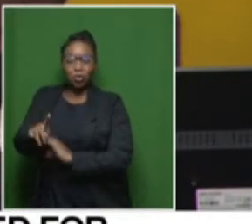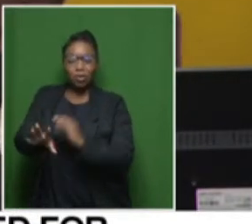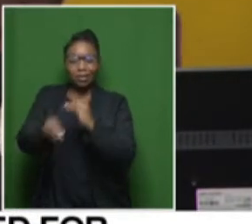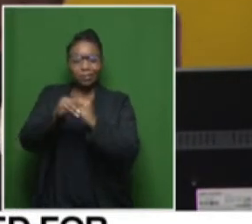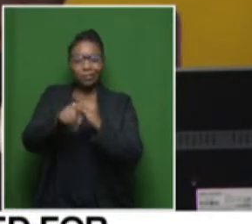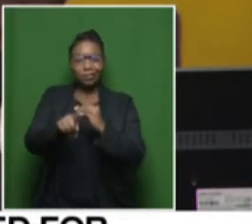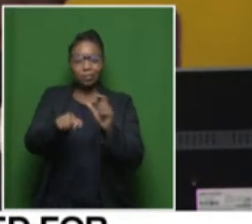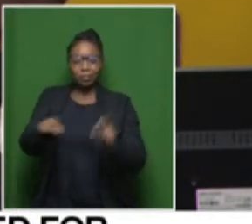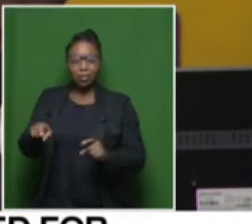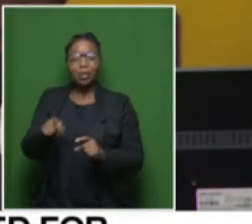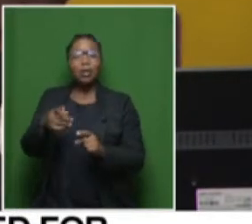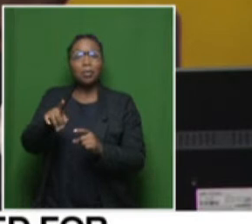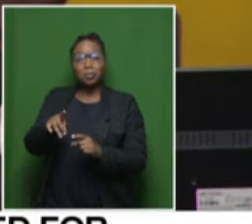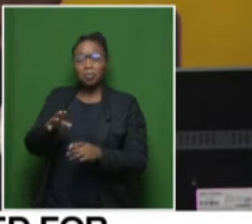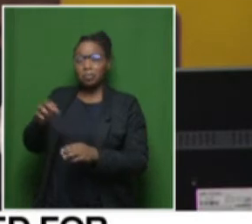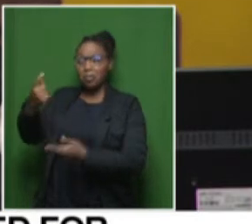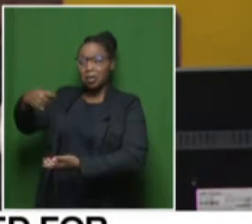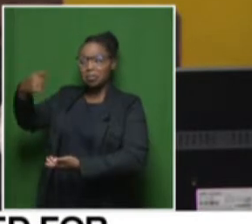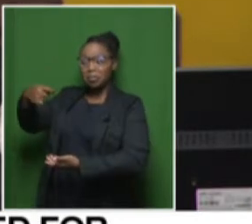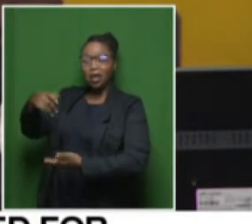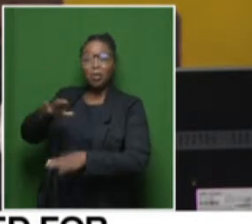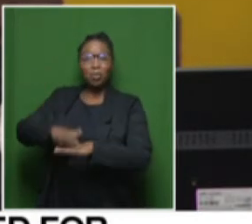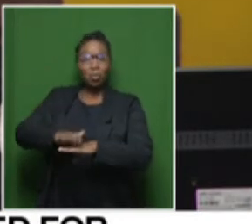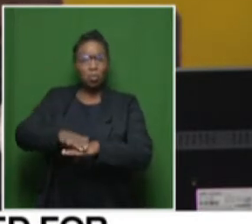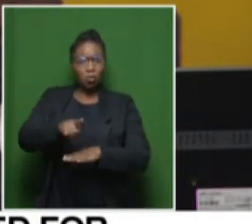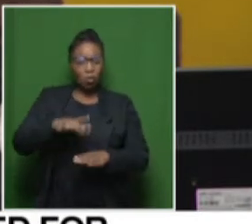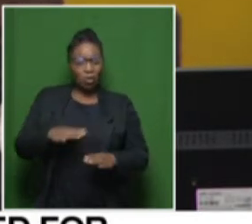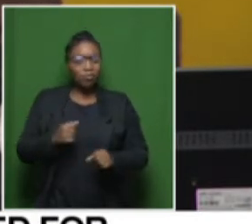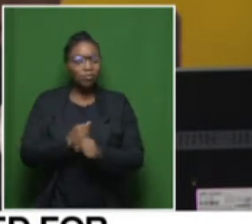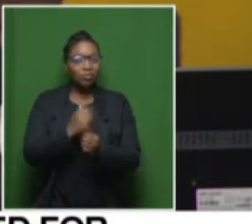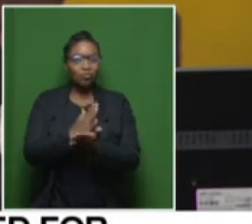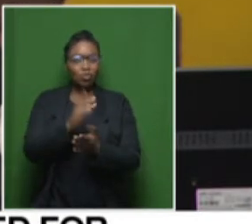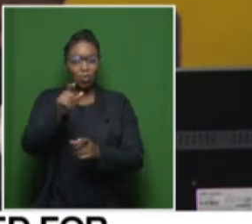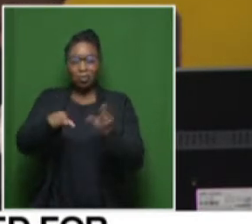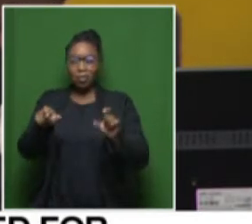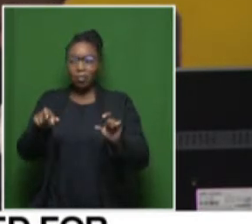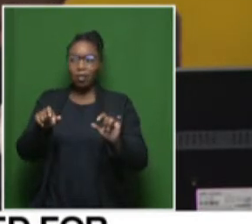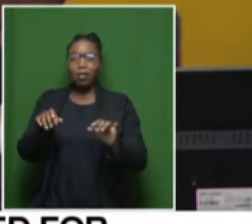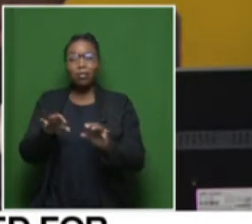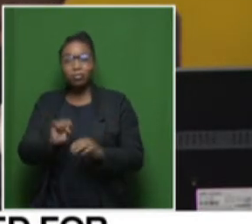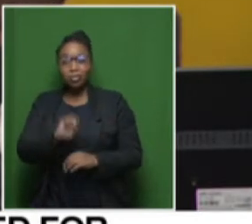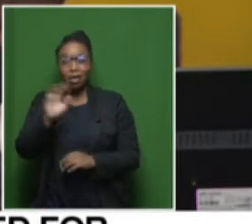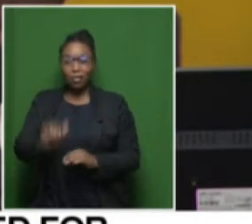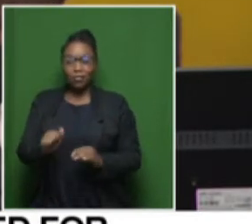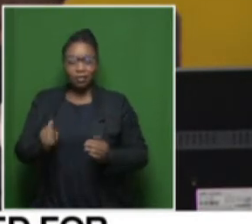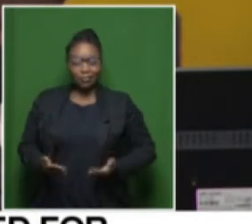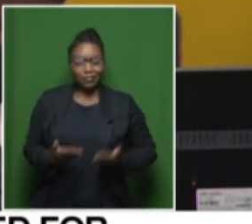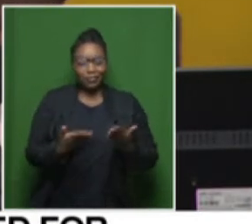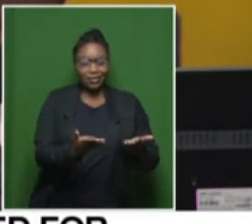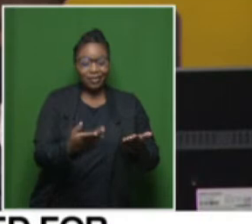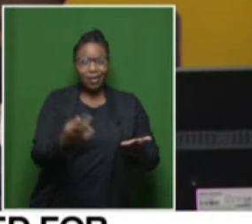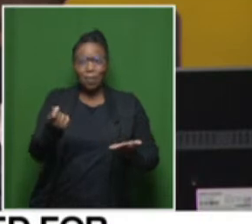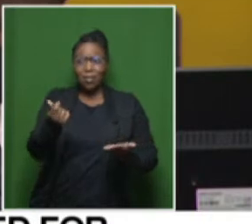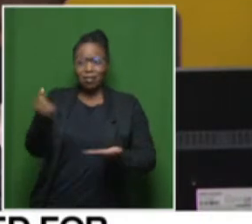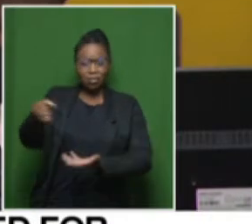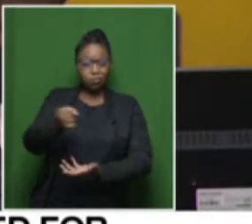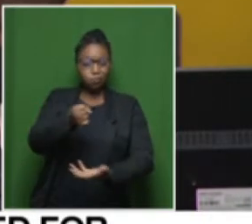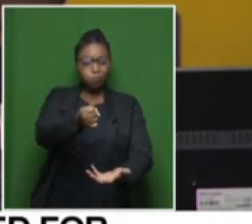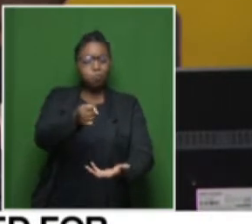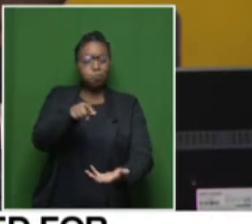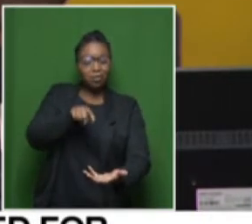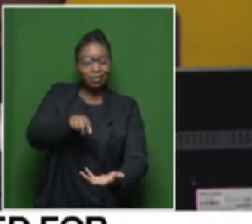and provide services to our people. These funds must be used for the purpose they are meant for.